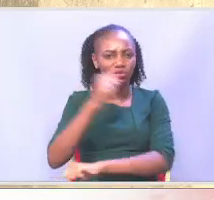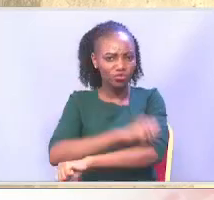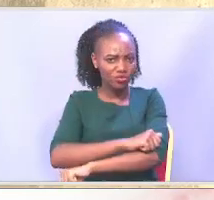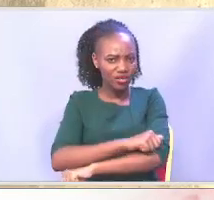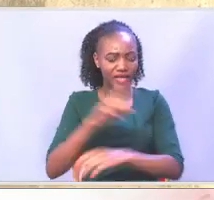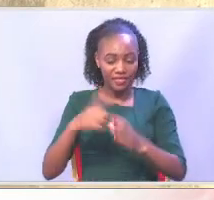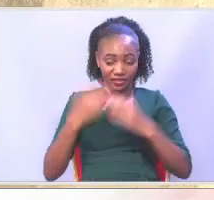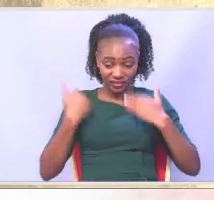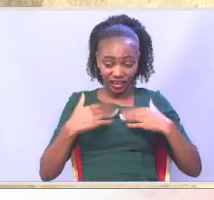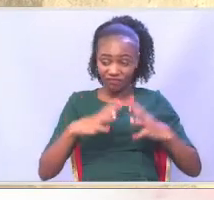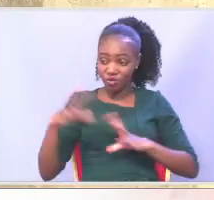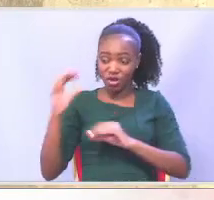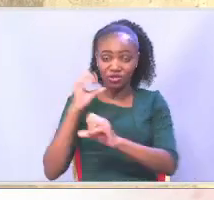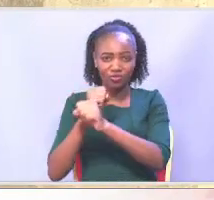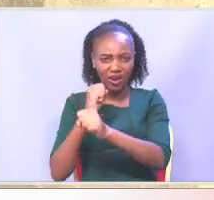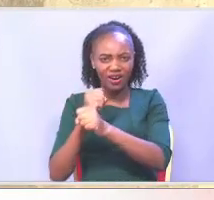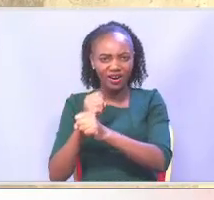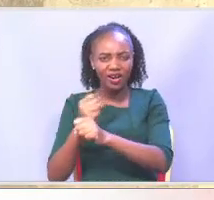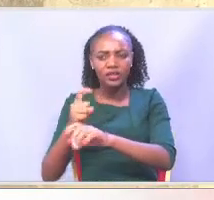Kutoka kazi jioni,